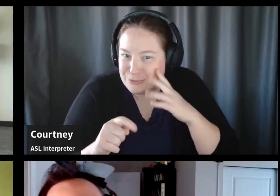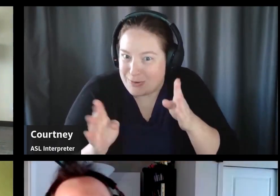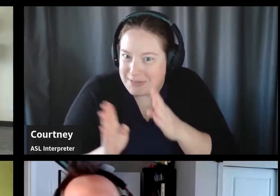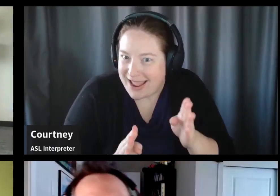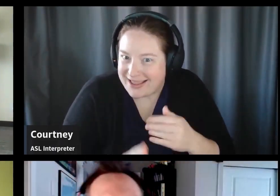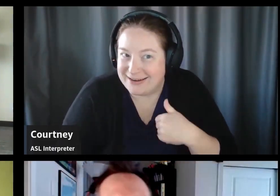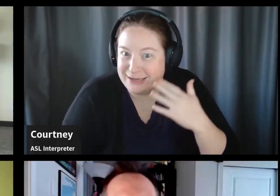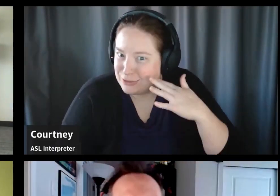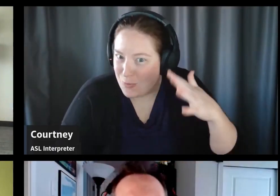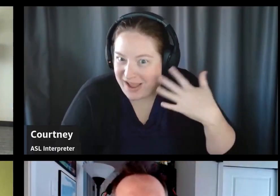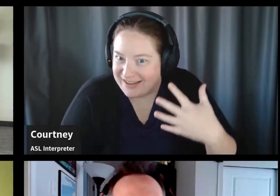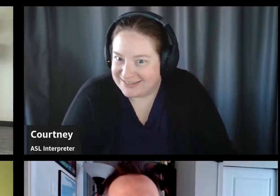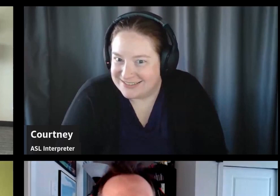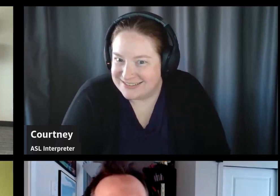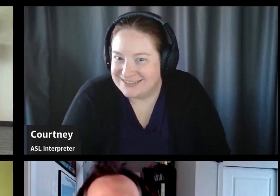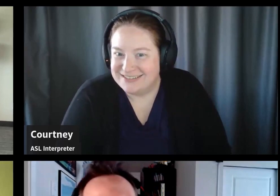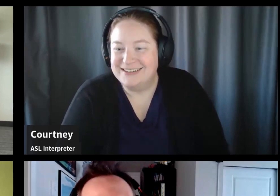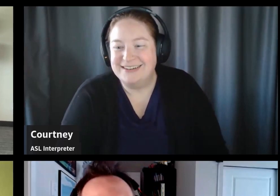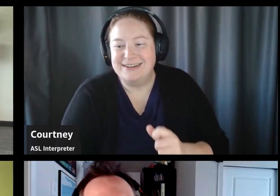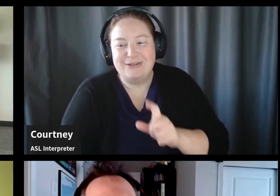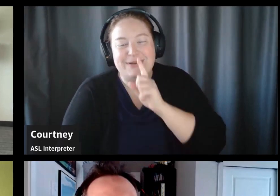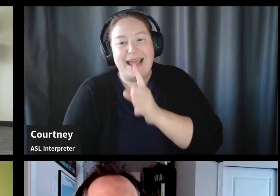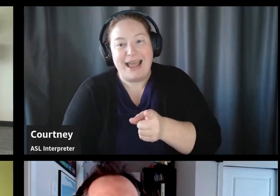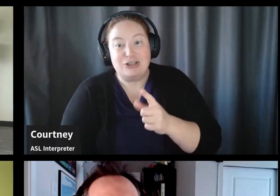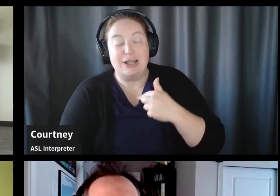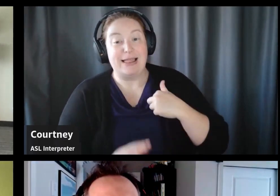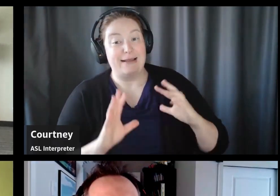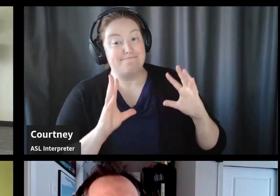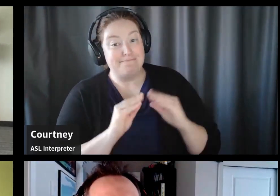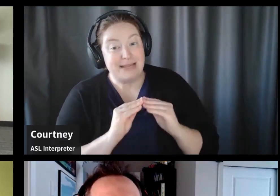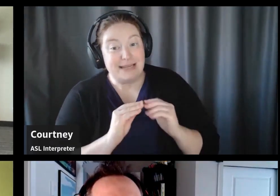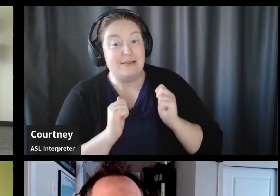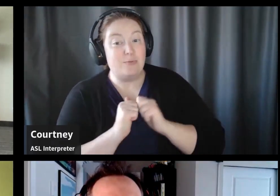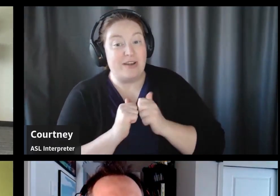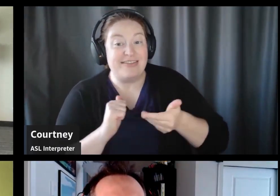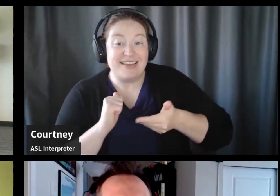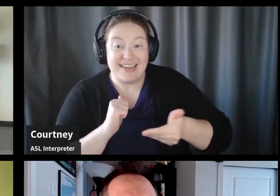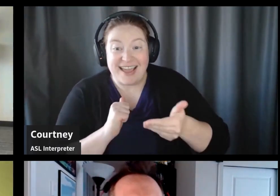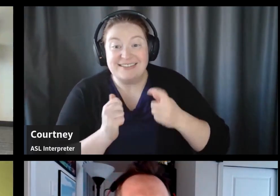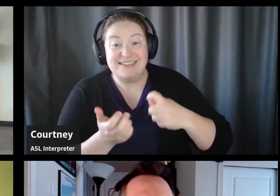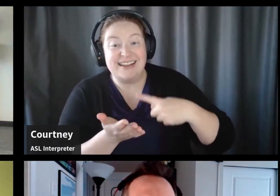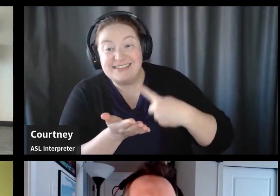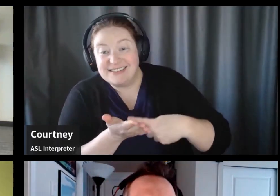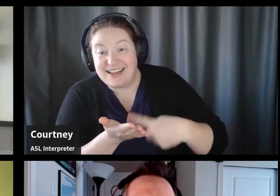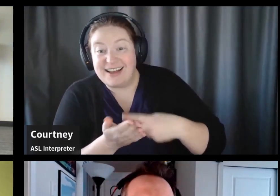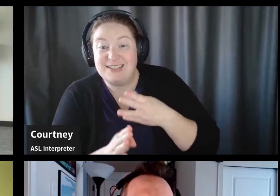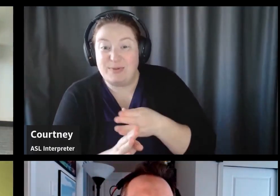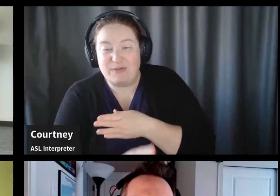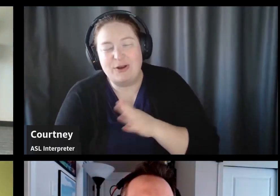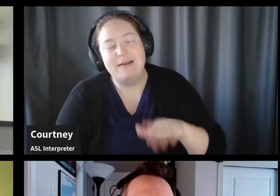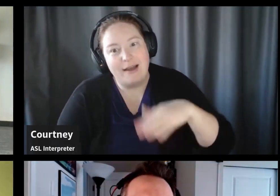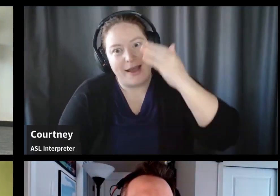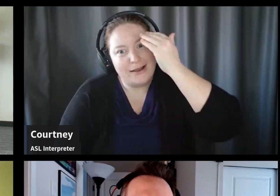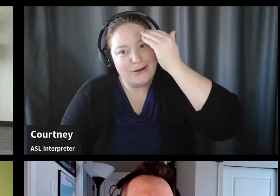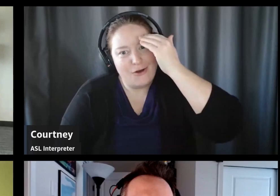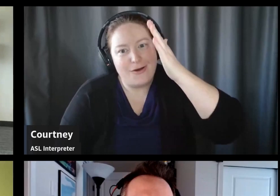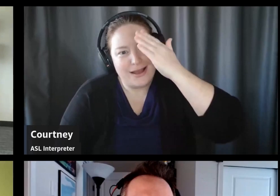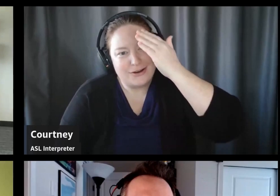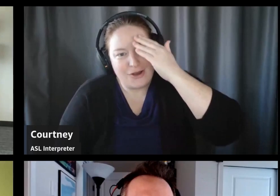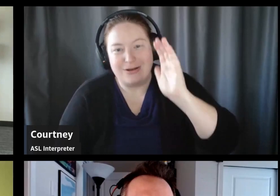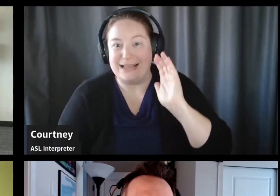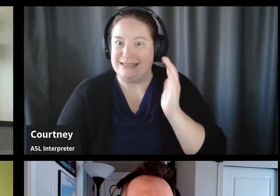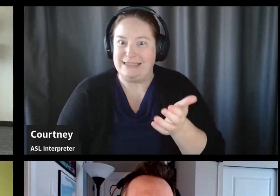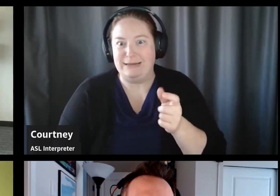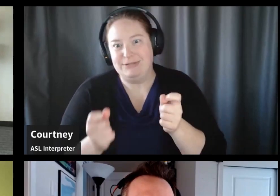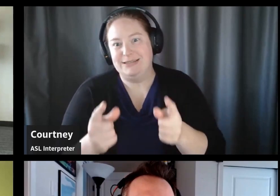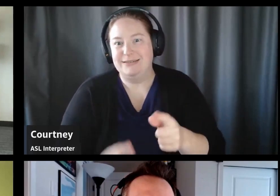It's crazy. We actually like meet with the people and talk about these. I know. It seems like we probably don't. Live.